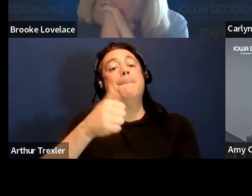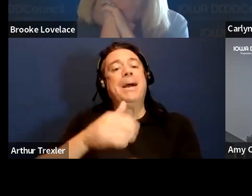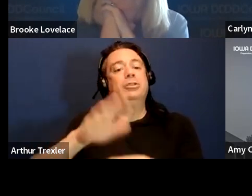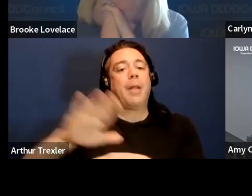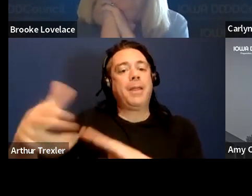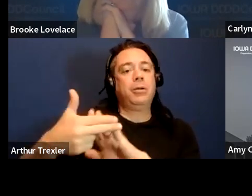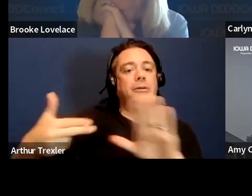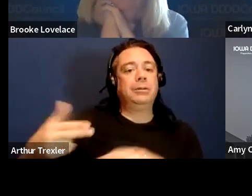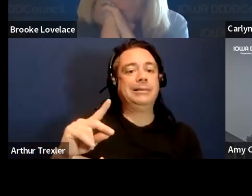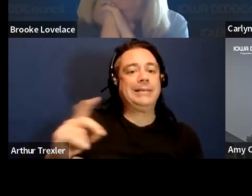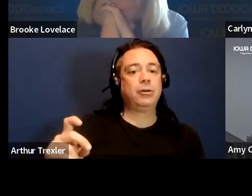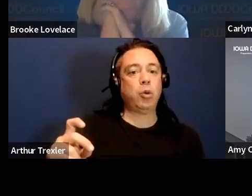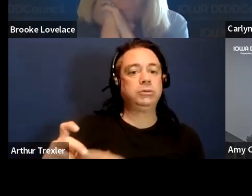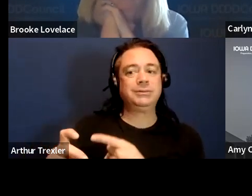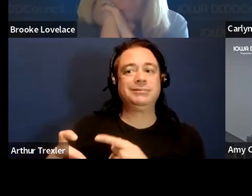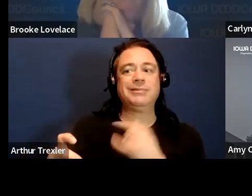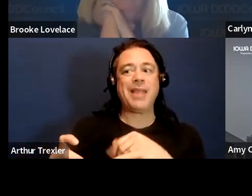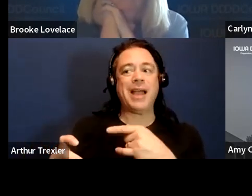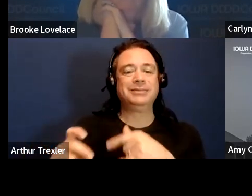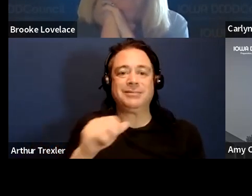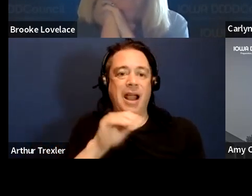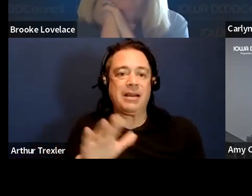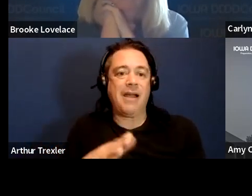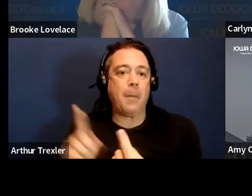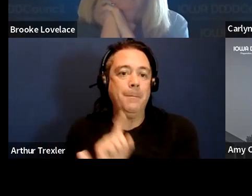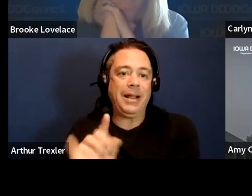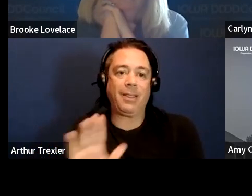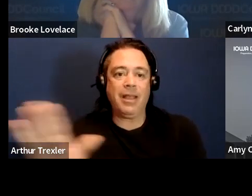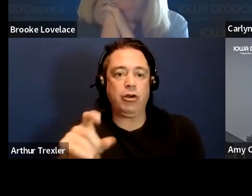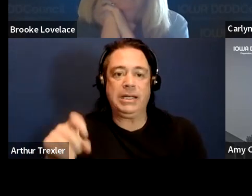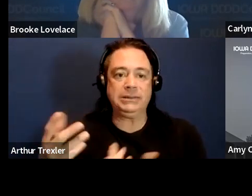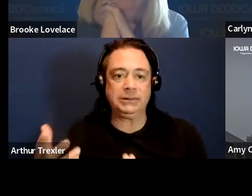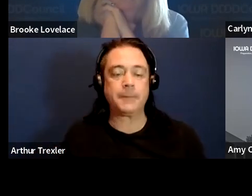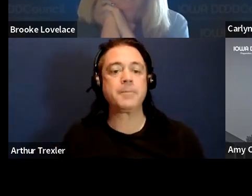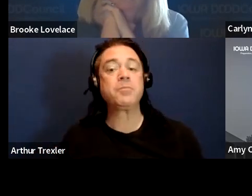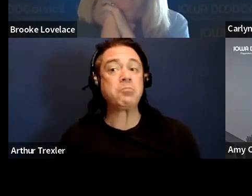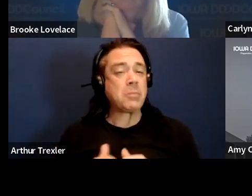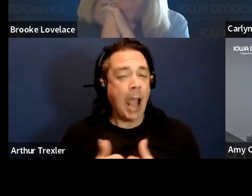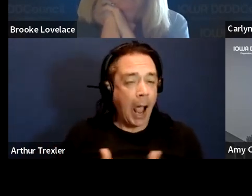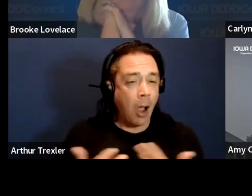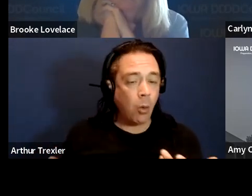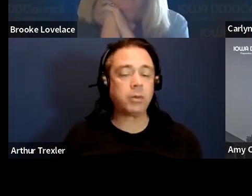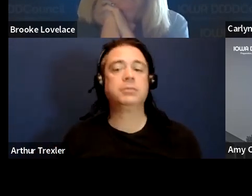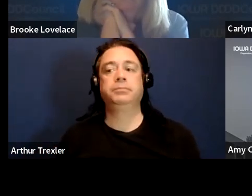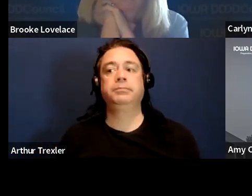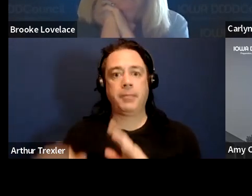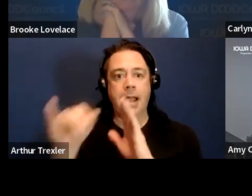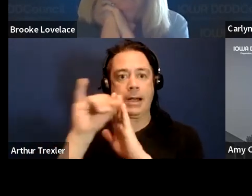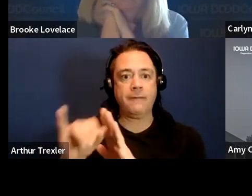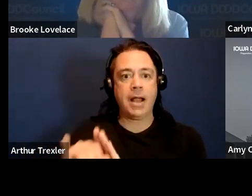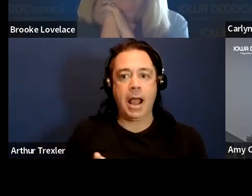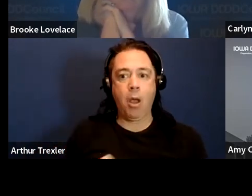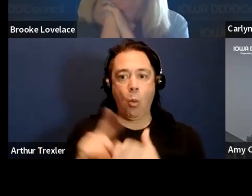and it's not adequate to meeting people's needs. How we'll do this is through identifying a package